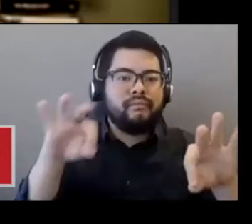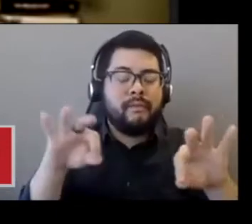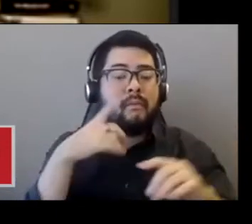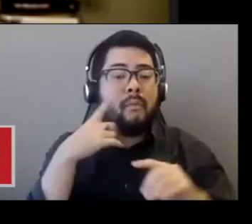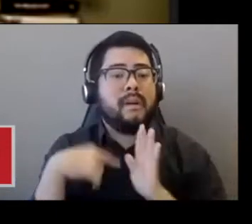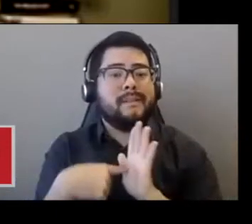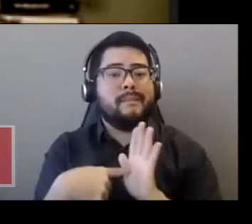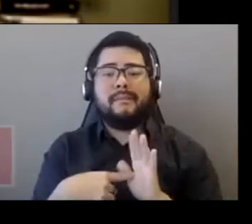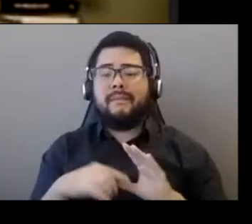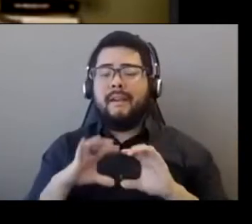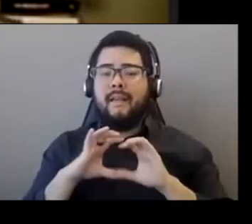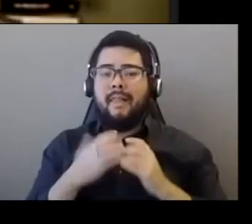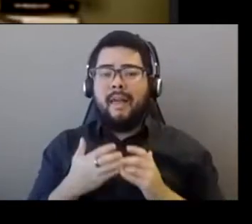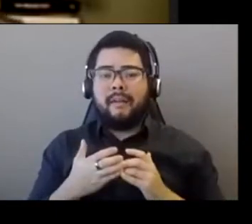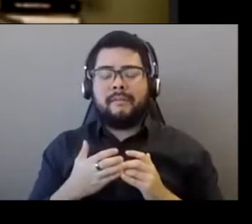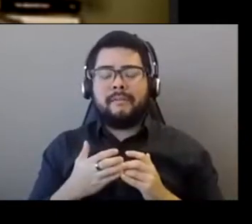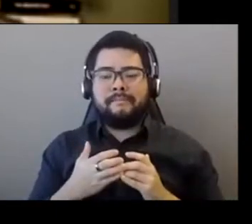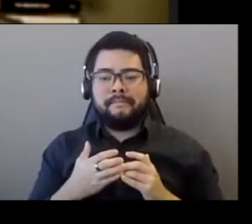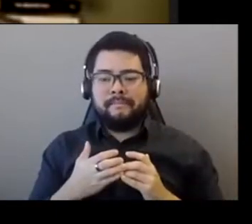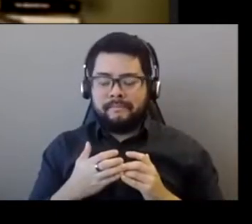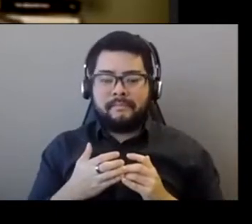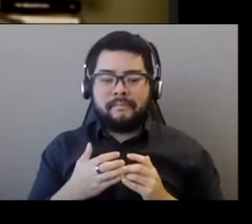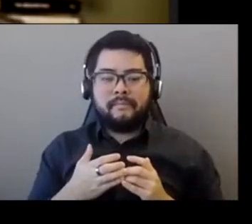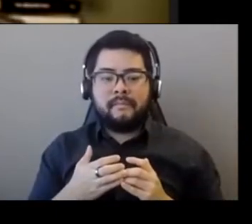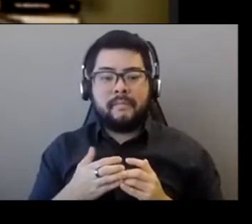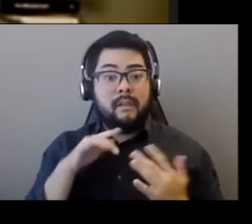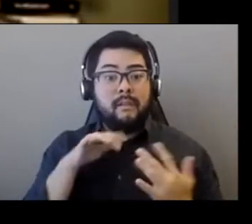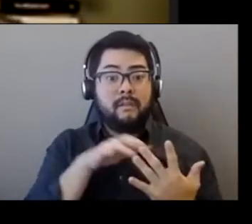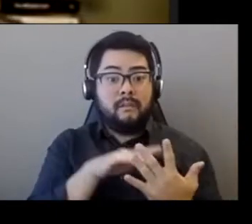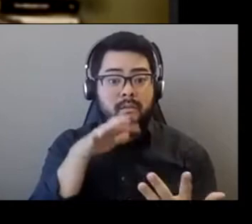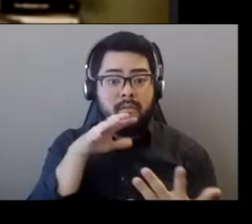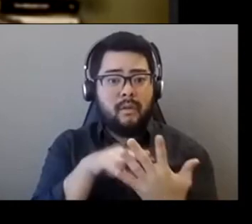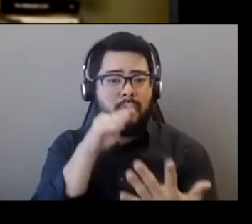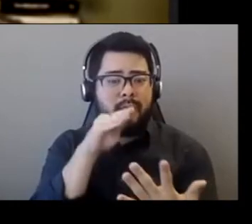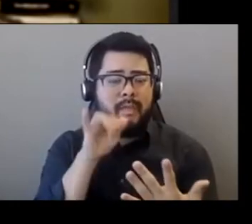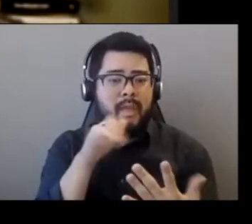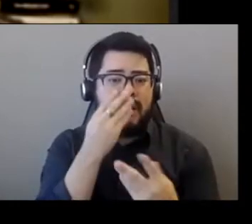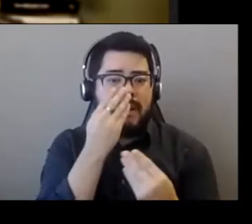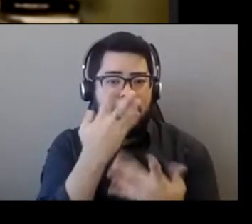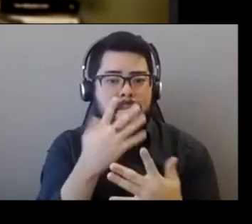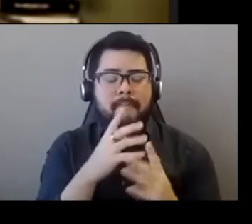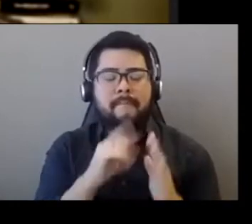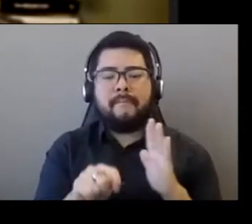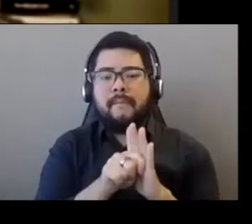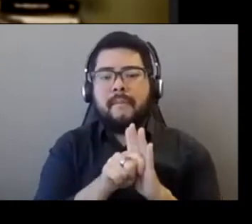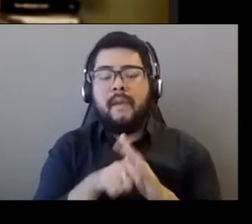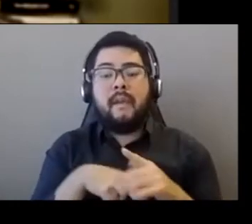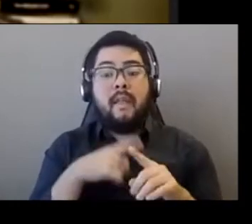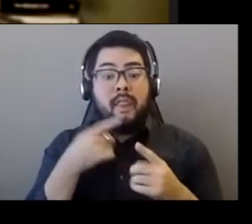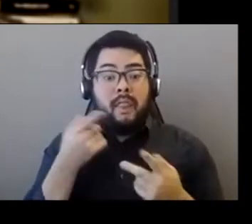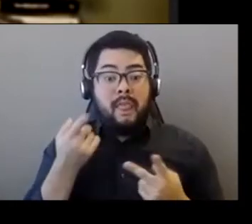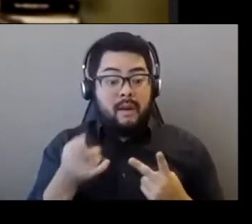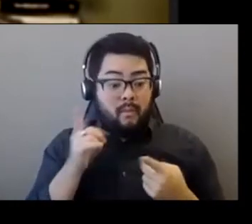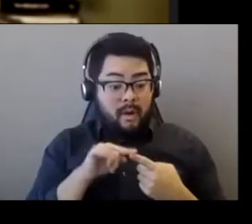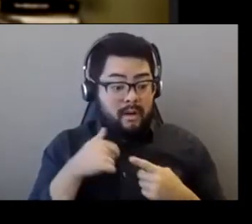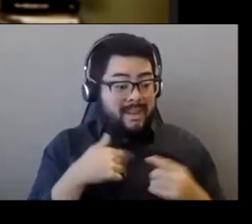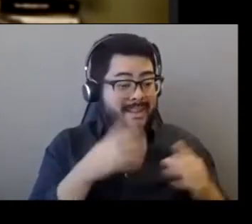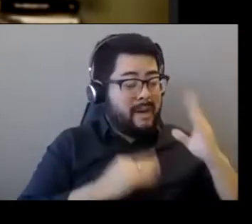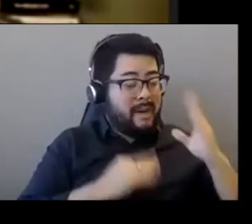key classes of our movements. And it's from there that we start developing our understanding of issues